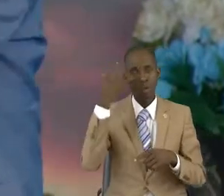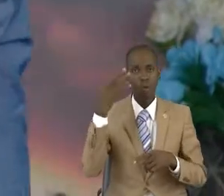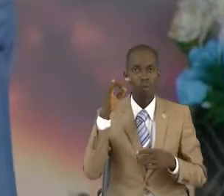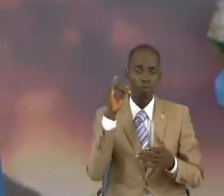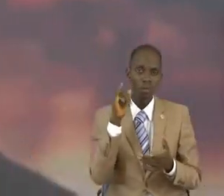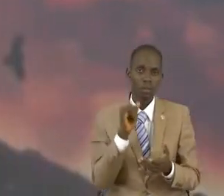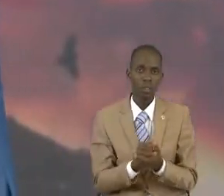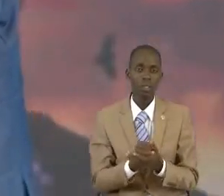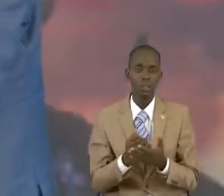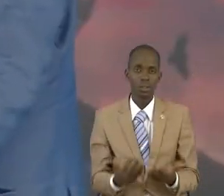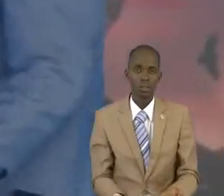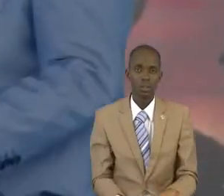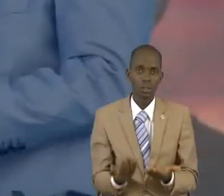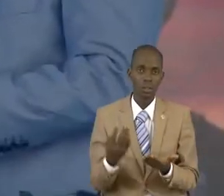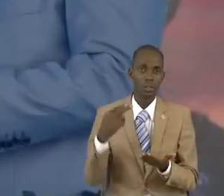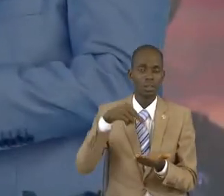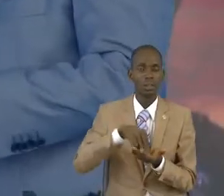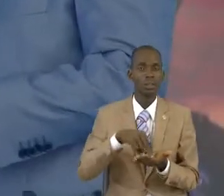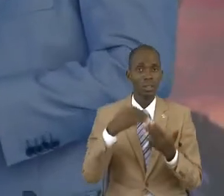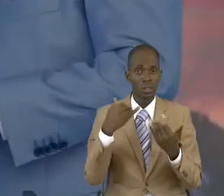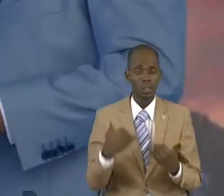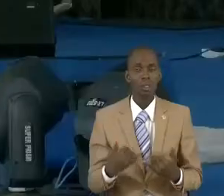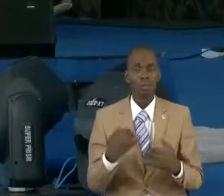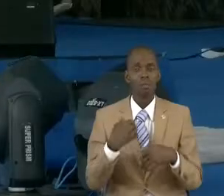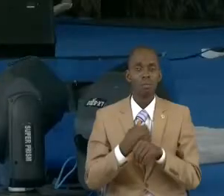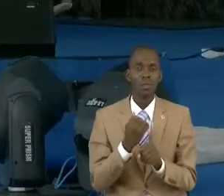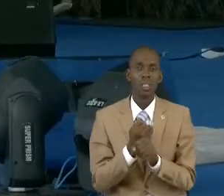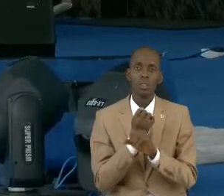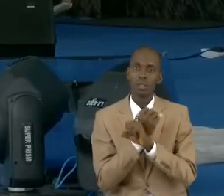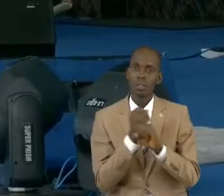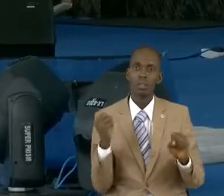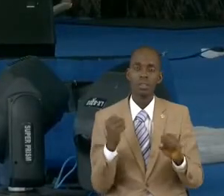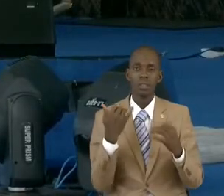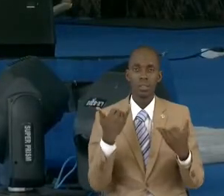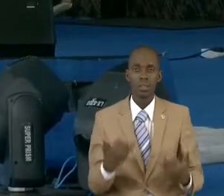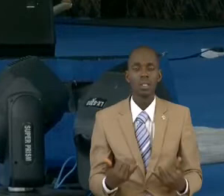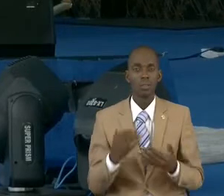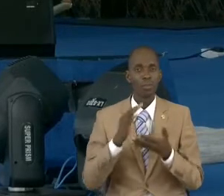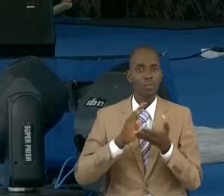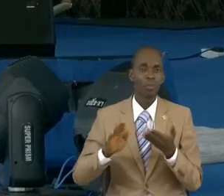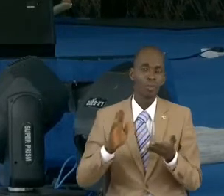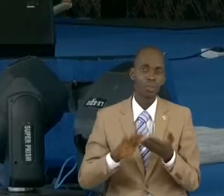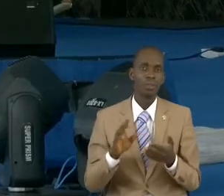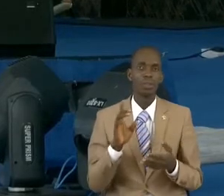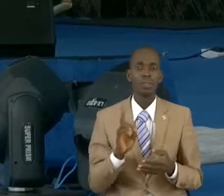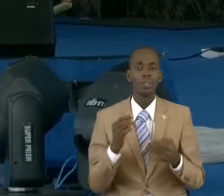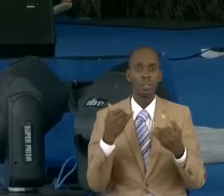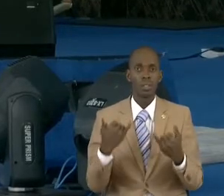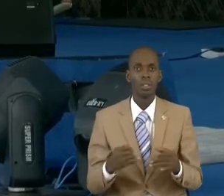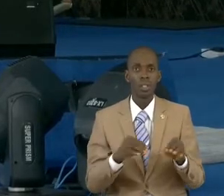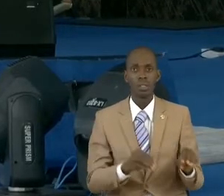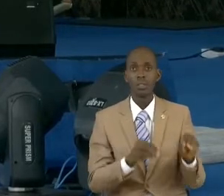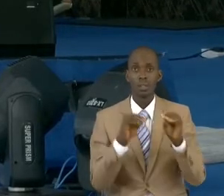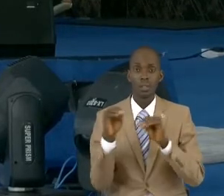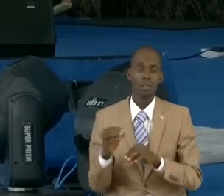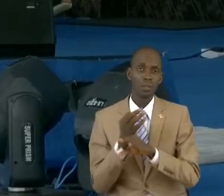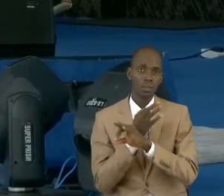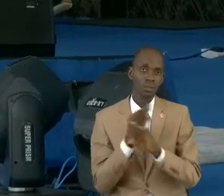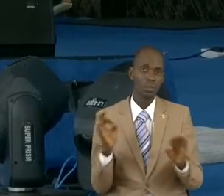now justified, now forgiven, now set free,